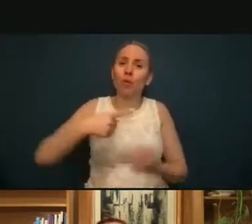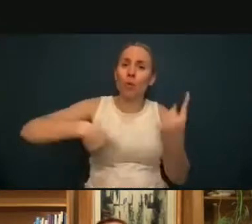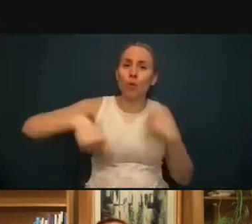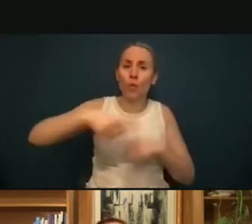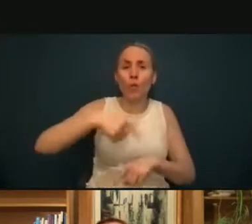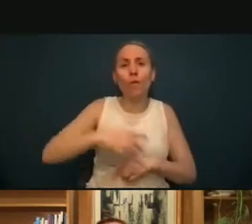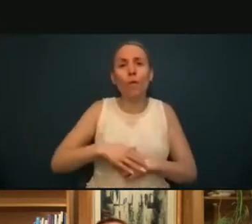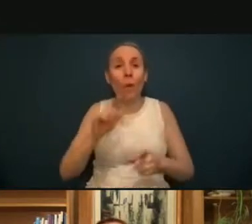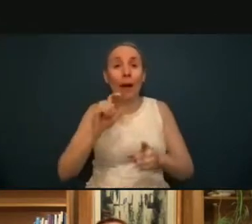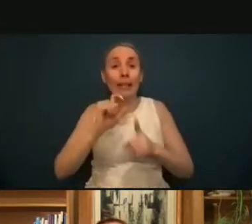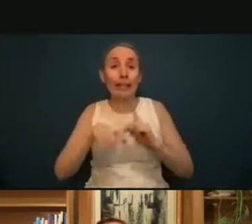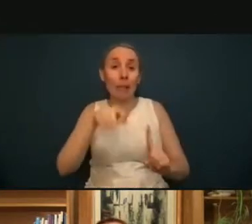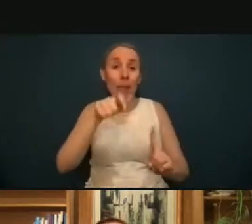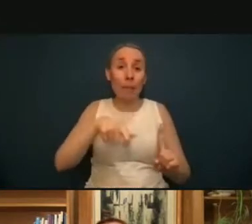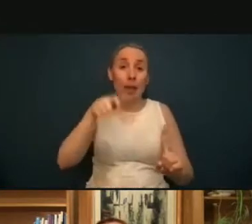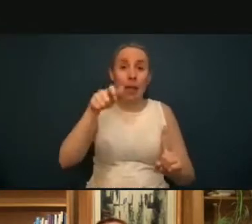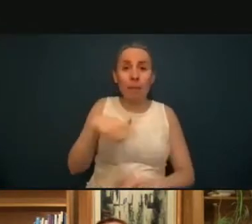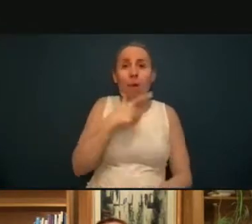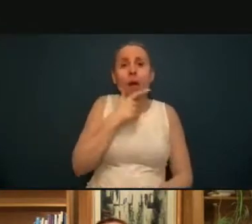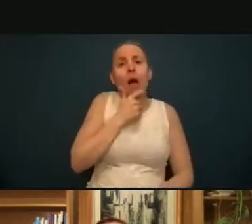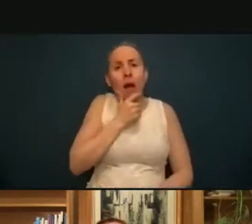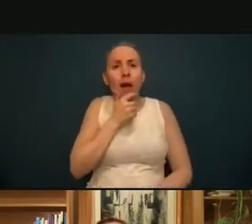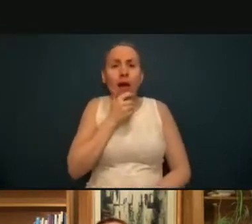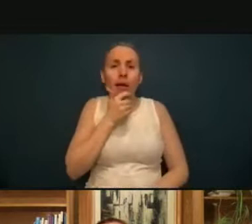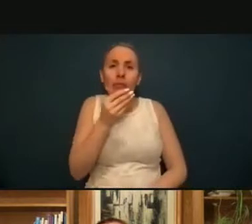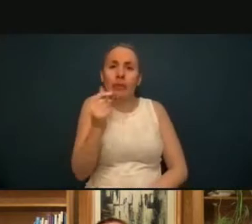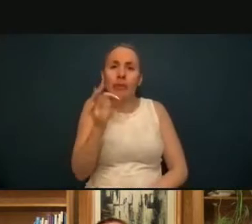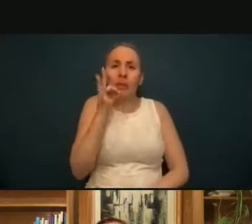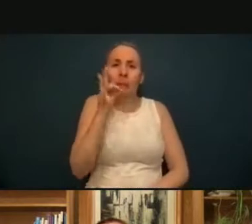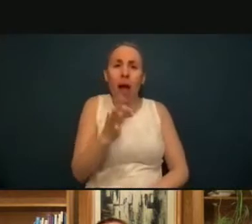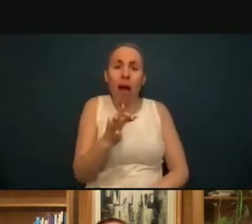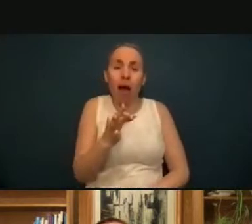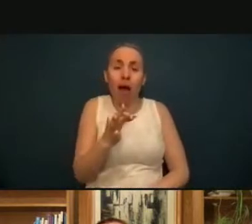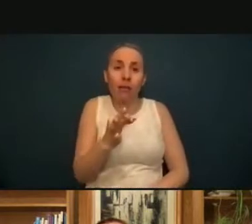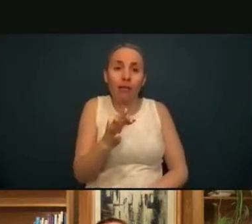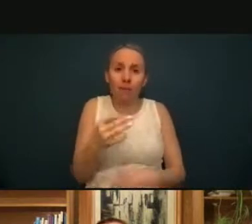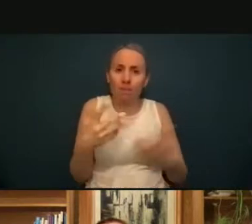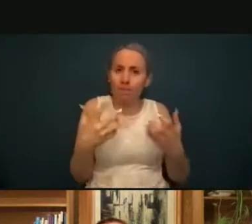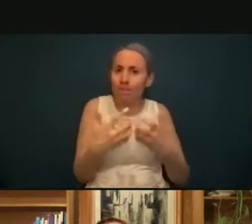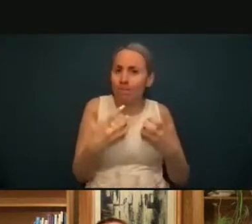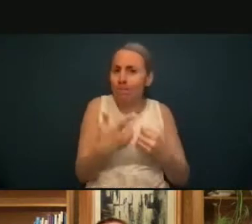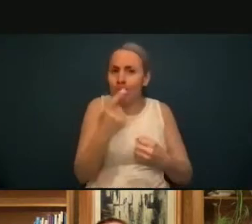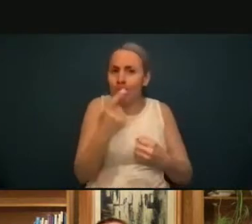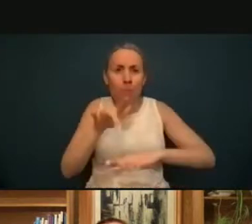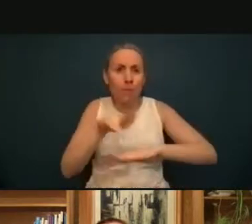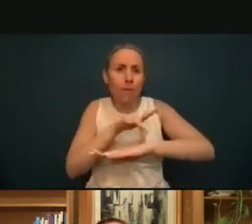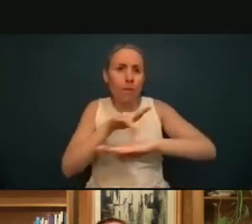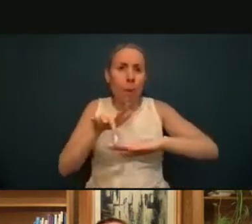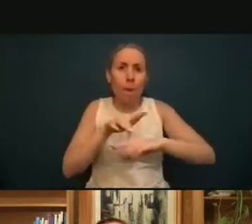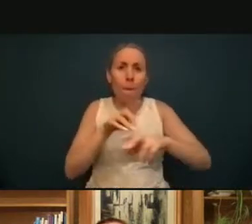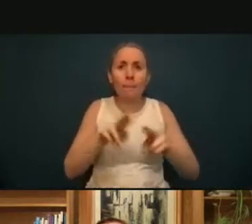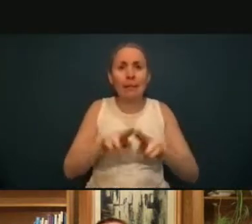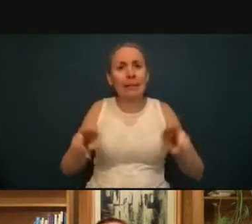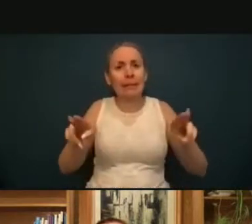perform on stage the